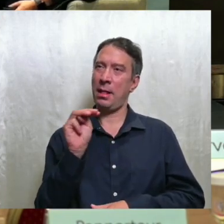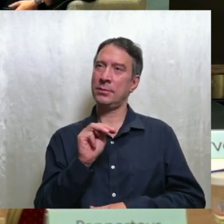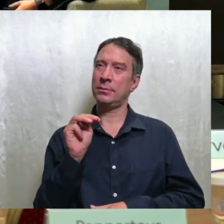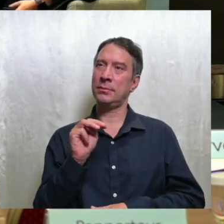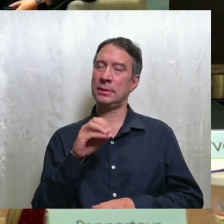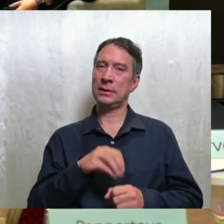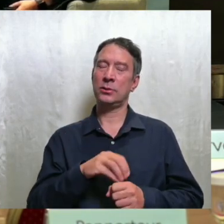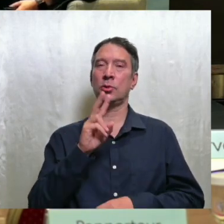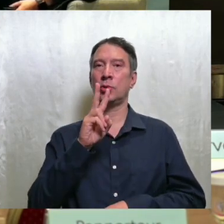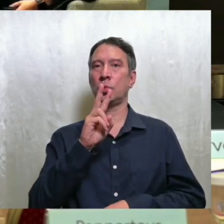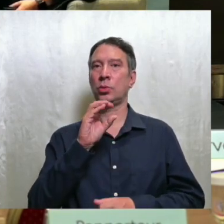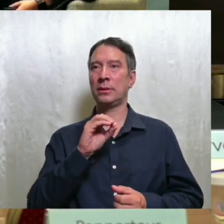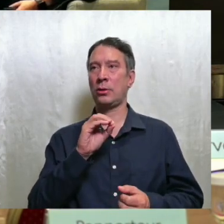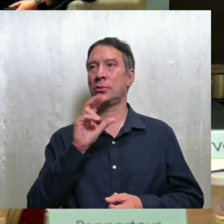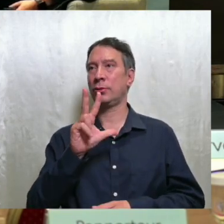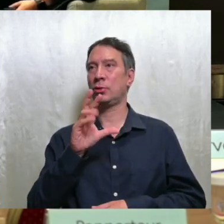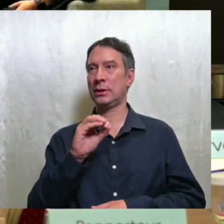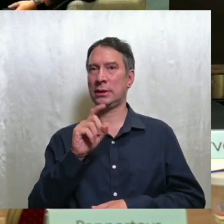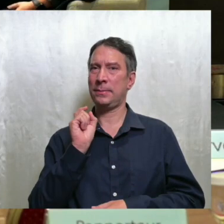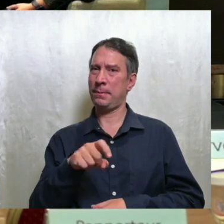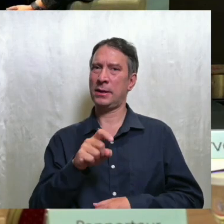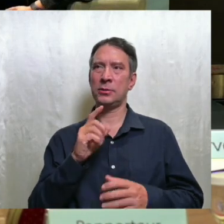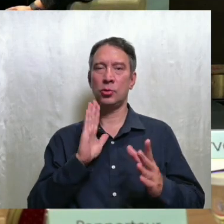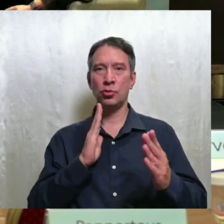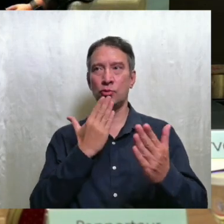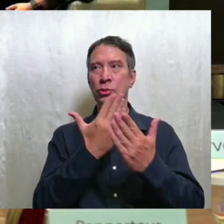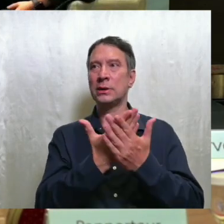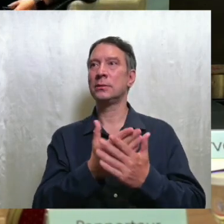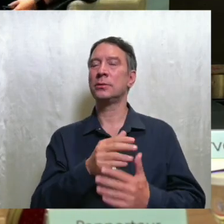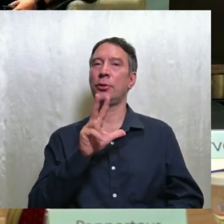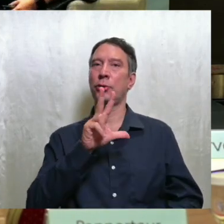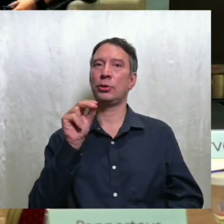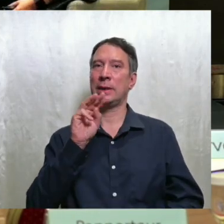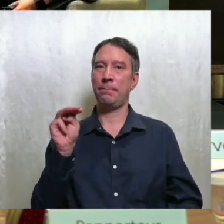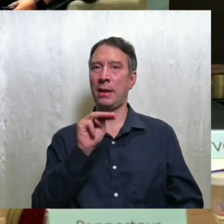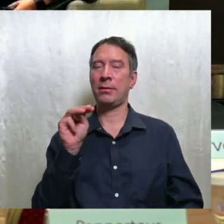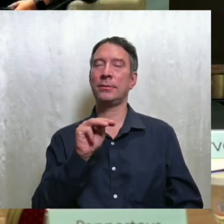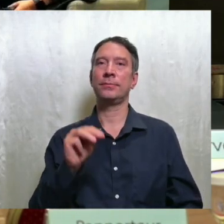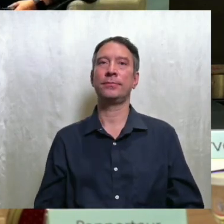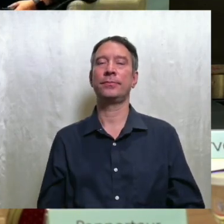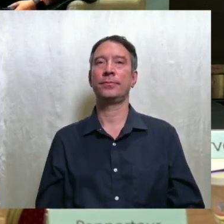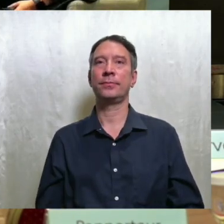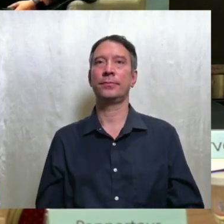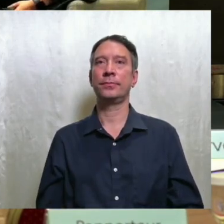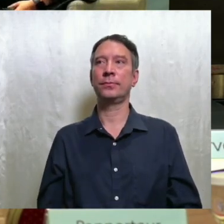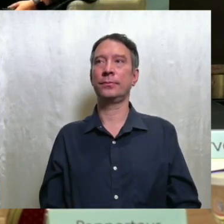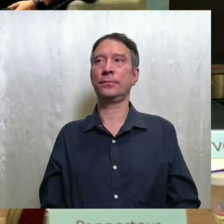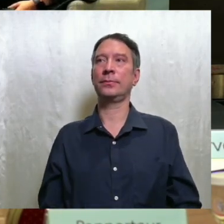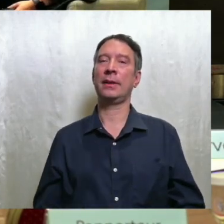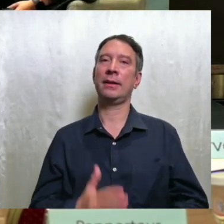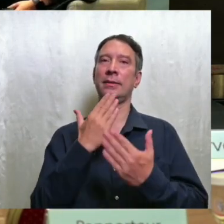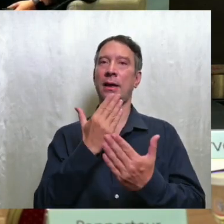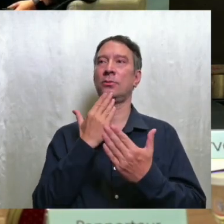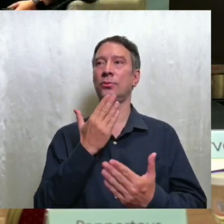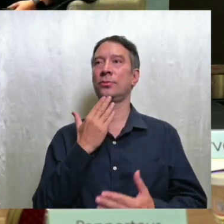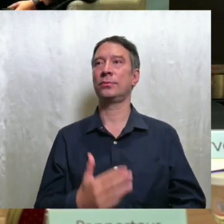you. Okay, hello. Thanks, Hani, and good afternoon to everyone. Good morning, good